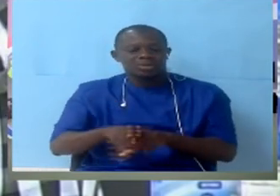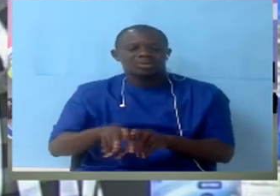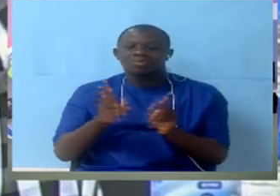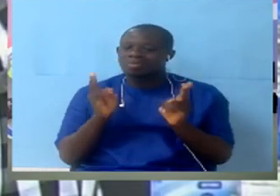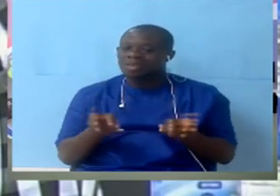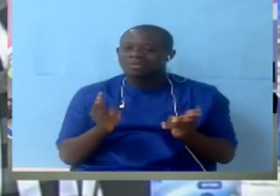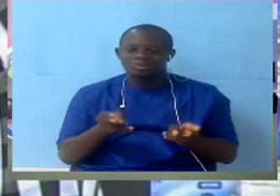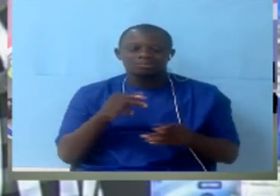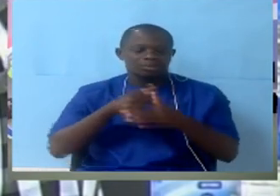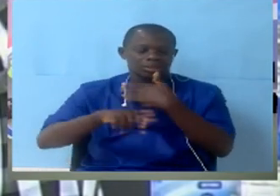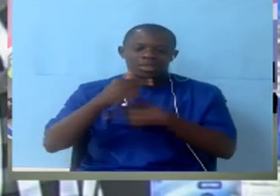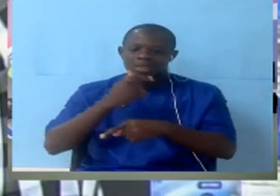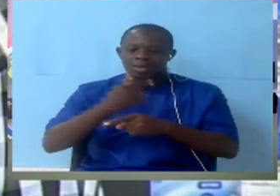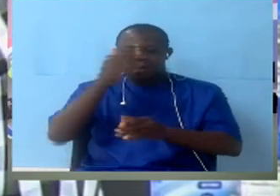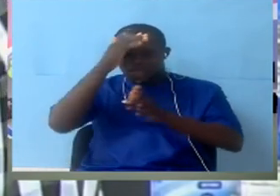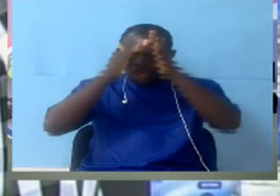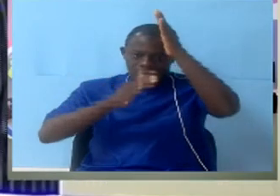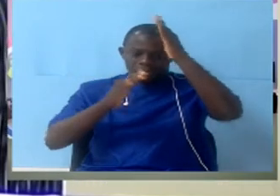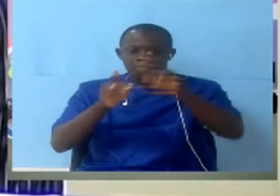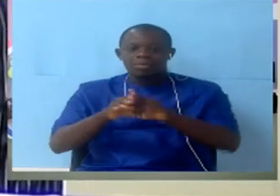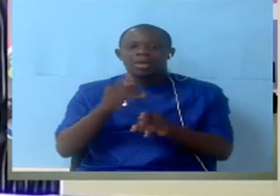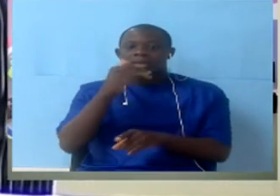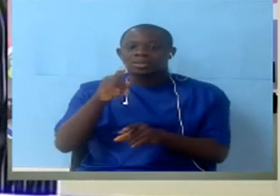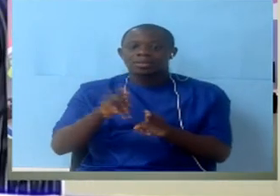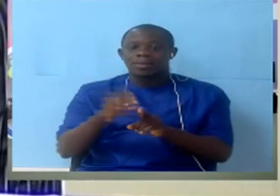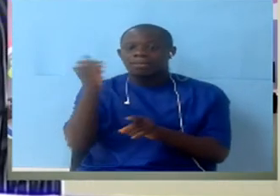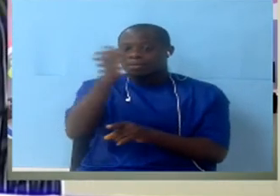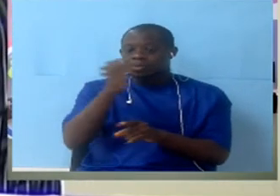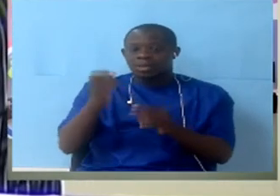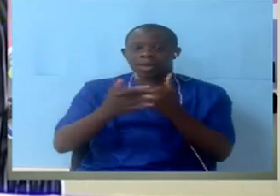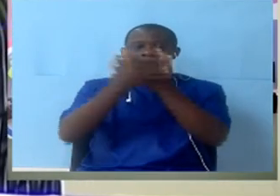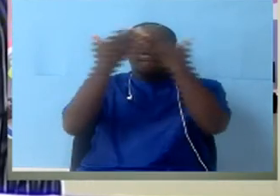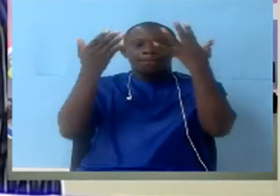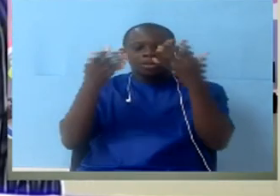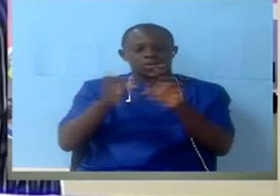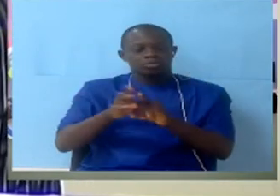the army. Because there are many, it should not be difficult for you to give us more